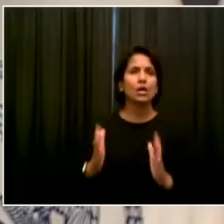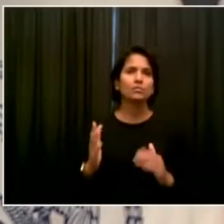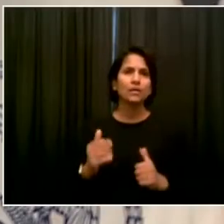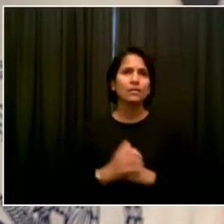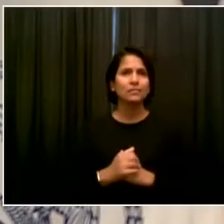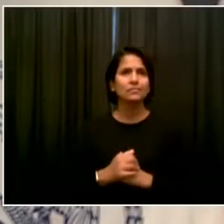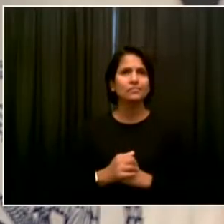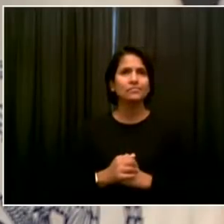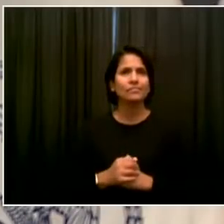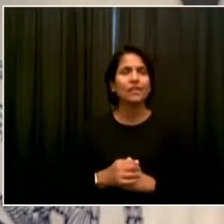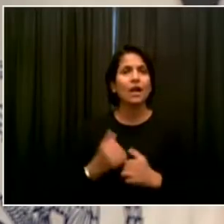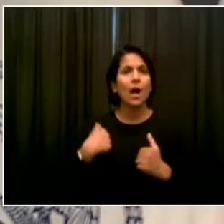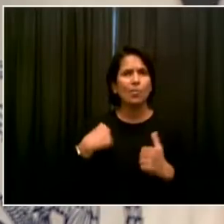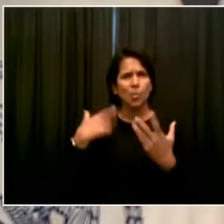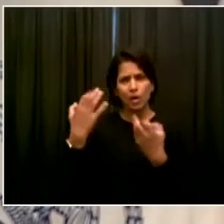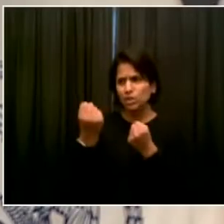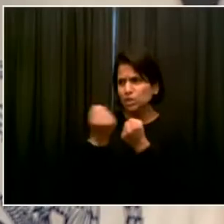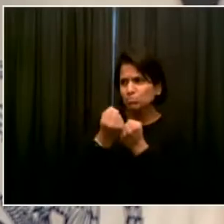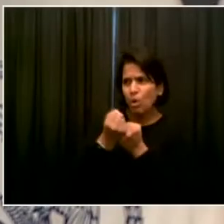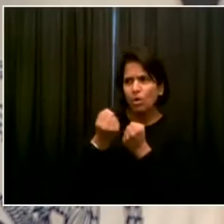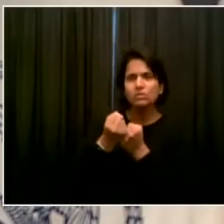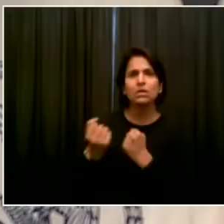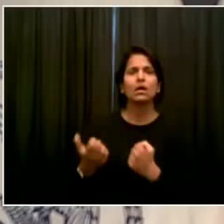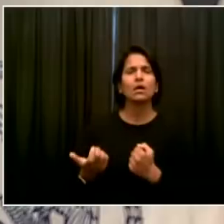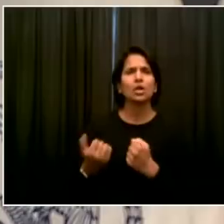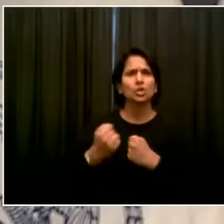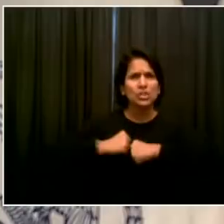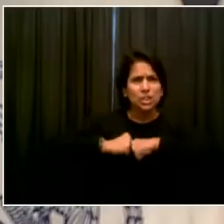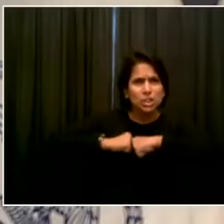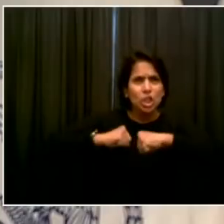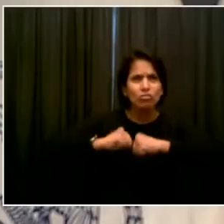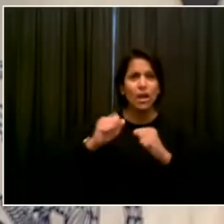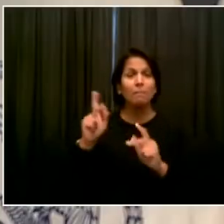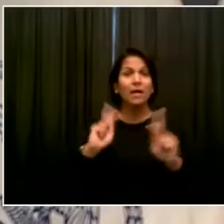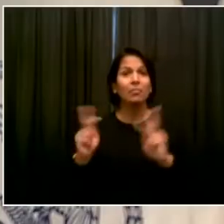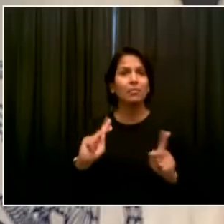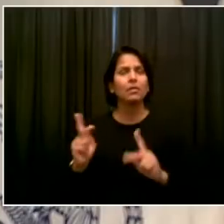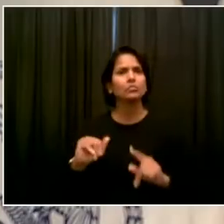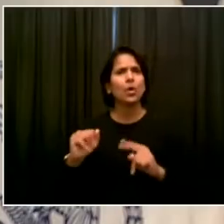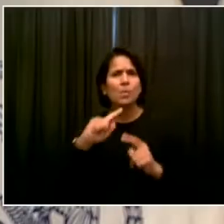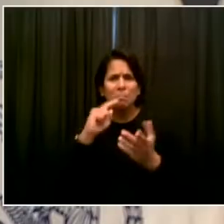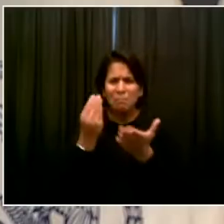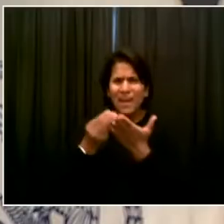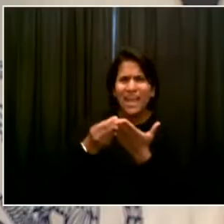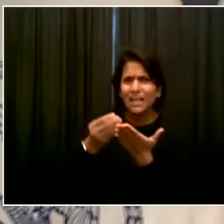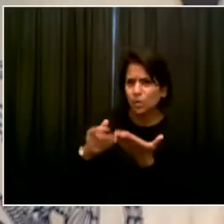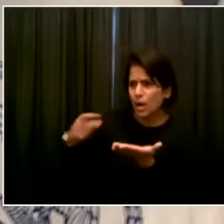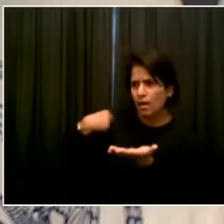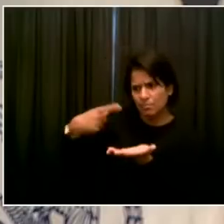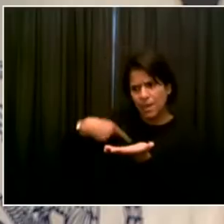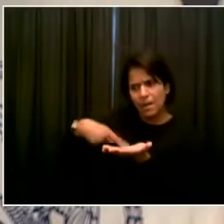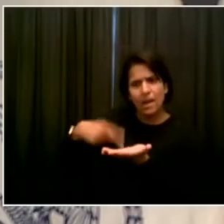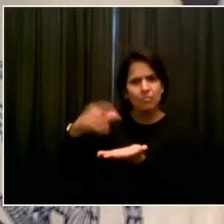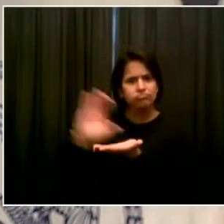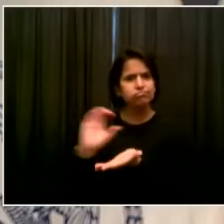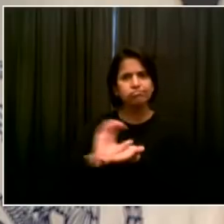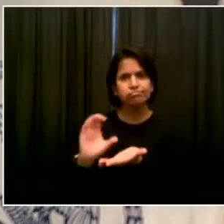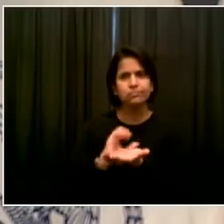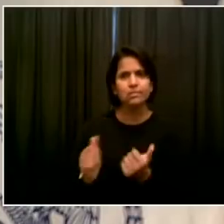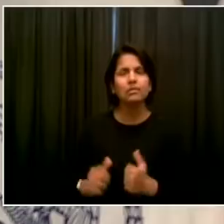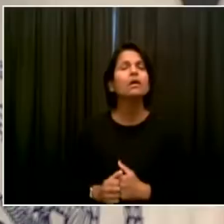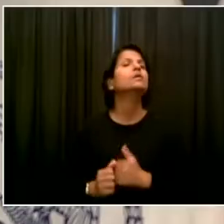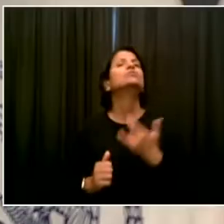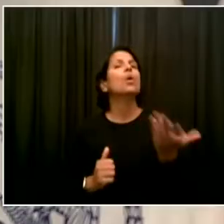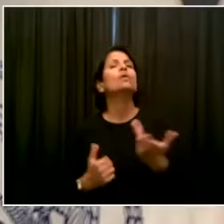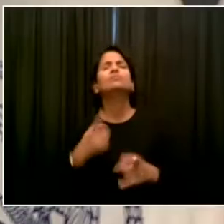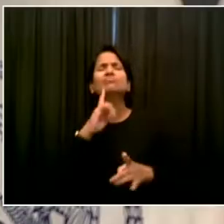on a subway. This is an entirely different reality. Do you want to get paid or not? Well, the vast majority of people in public service need that paycheck. They're not